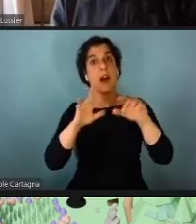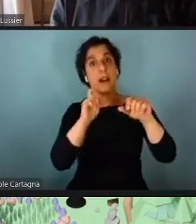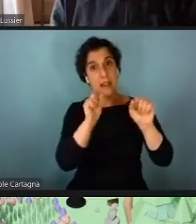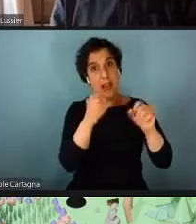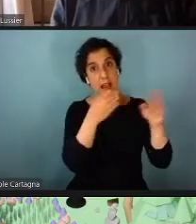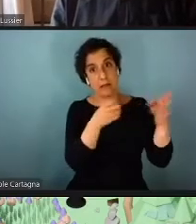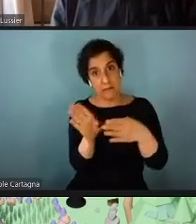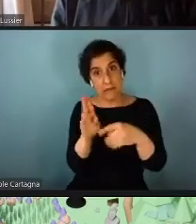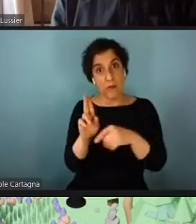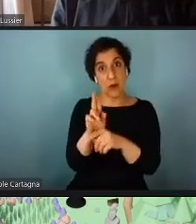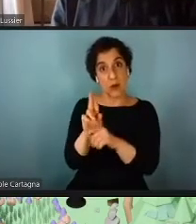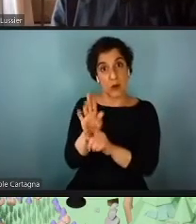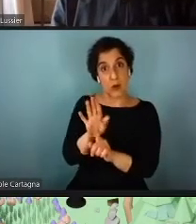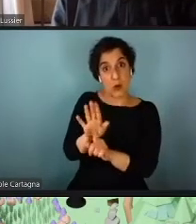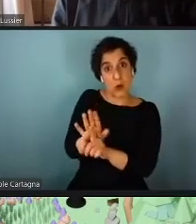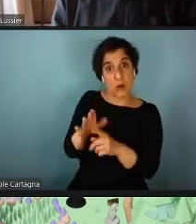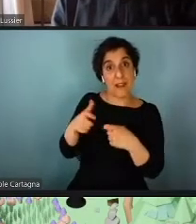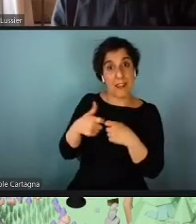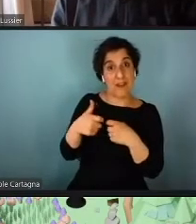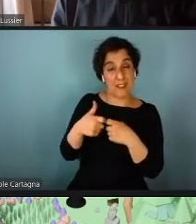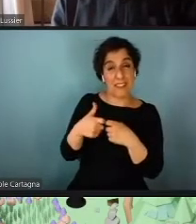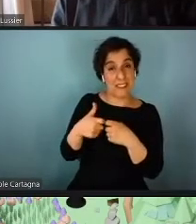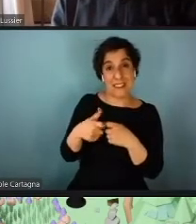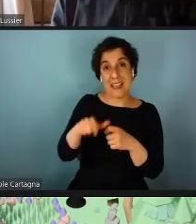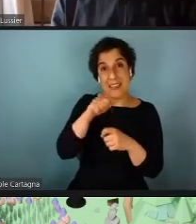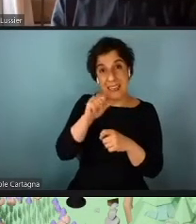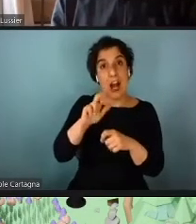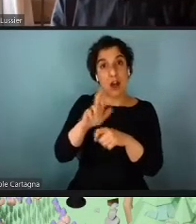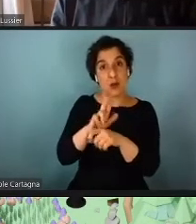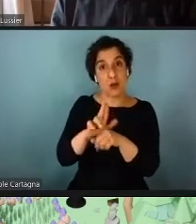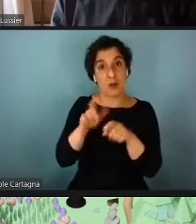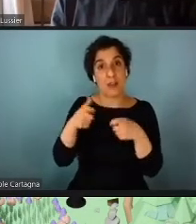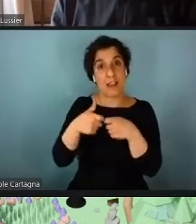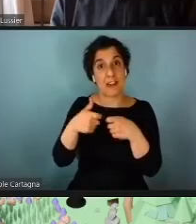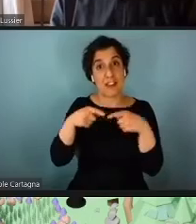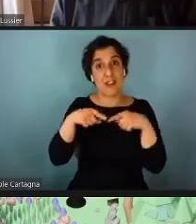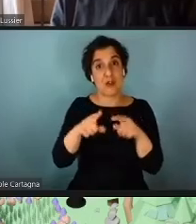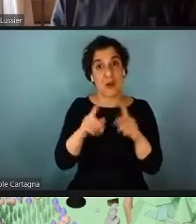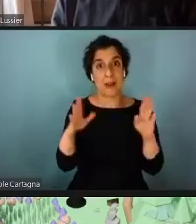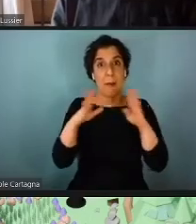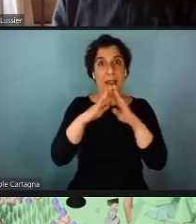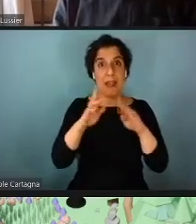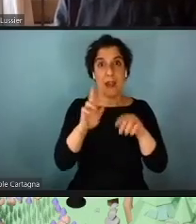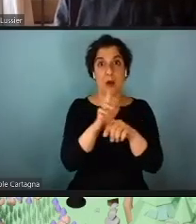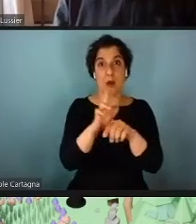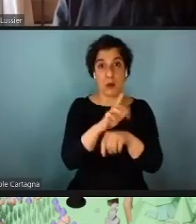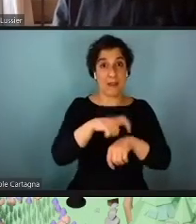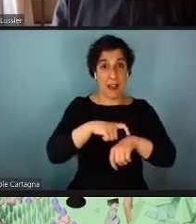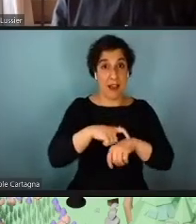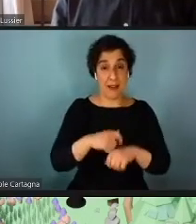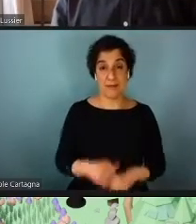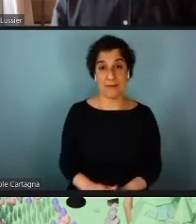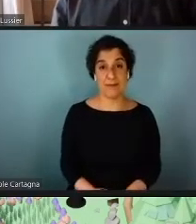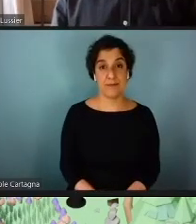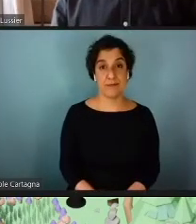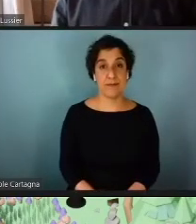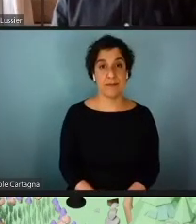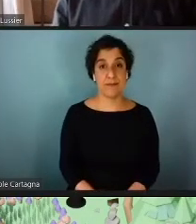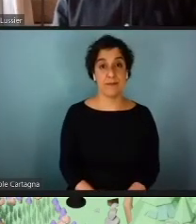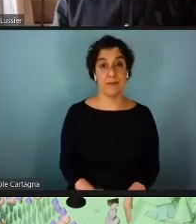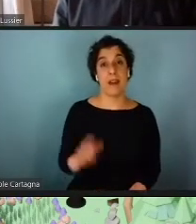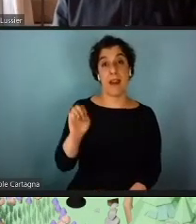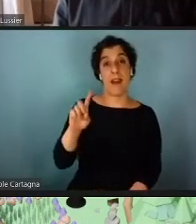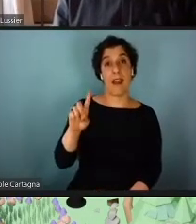and to not have to use their electricity during these peak times. Yeah. I completely agree with you